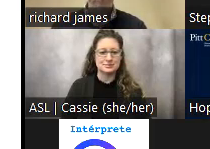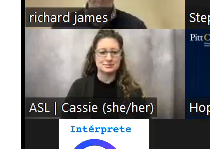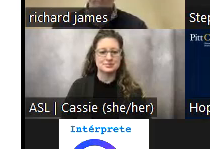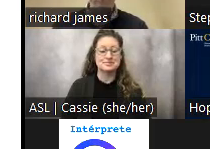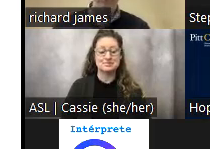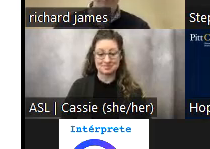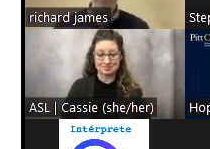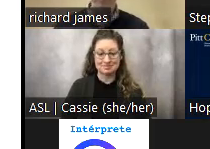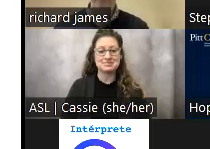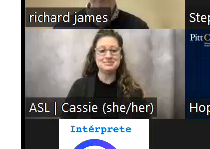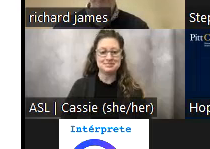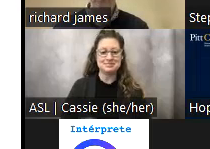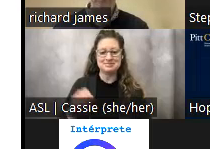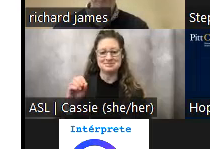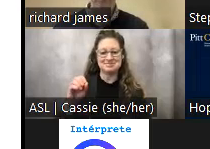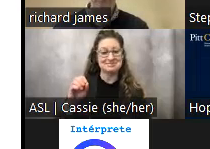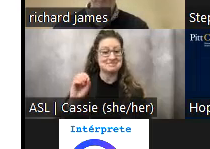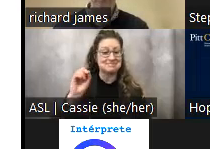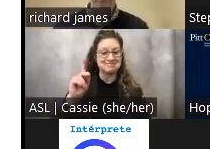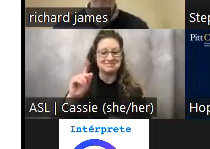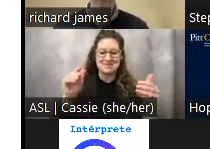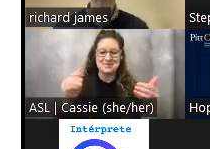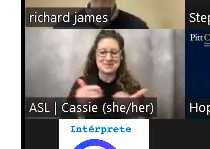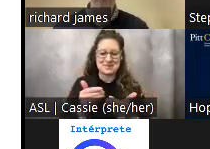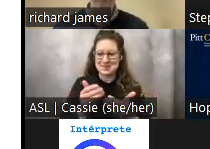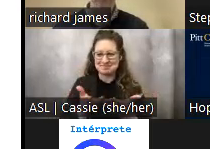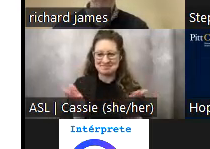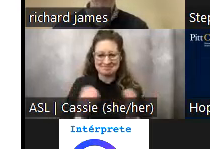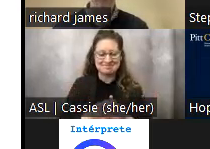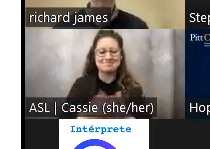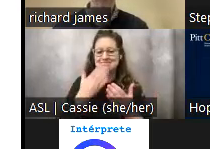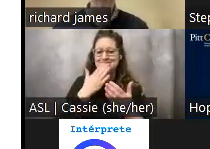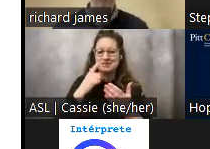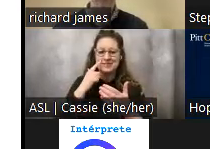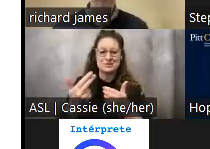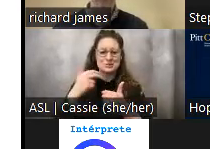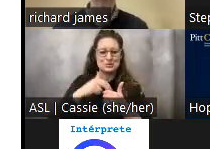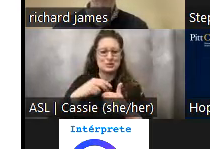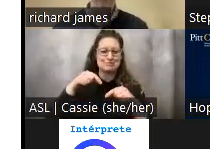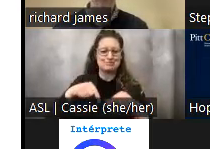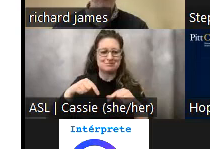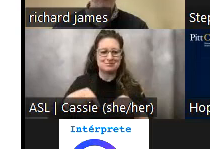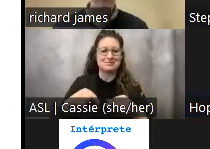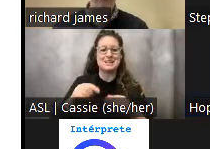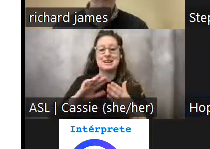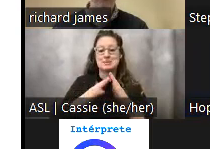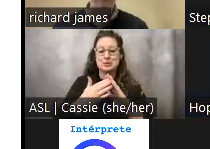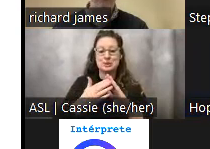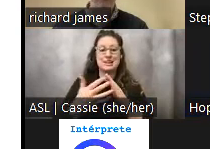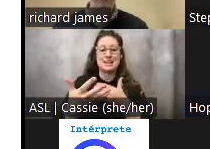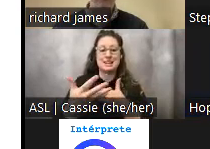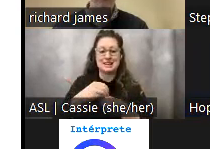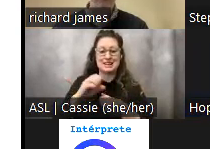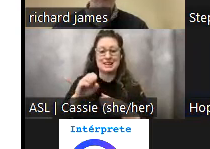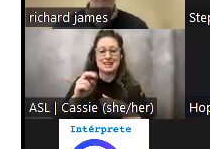Okay, welcome everyone. Thank you for joining the Community Engagement Alliance Consultative Resource,